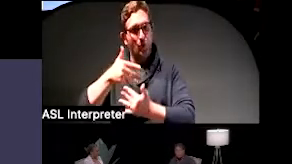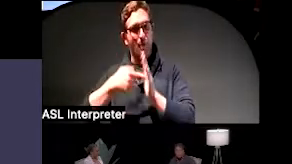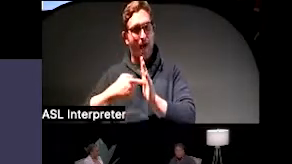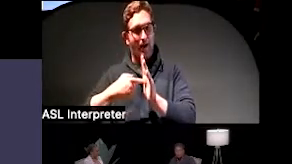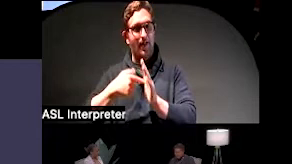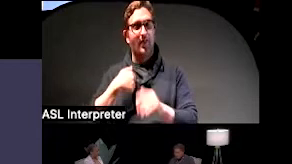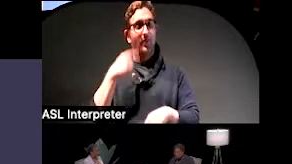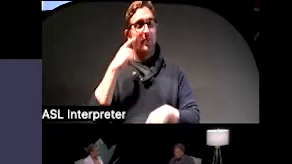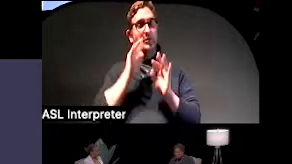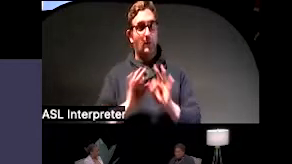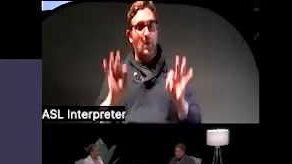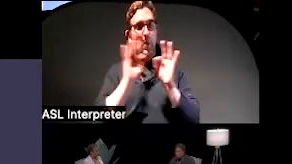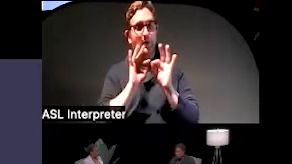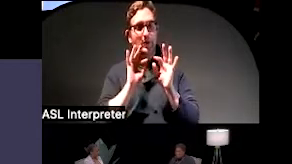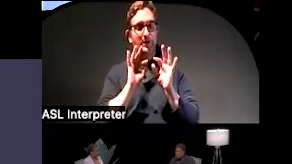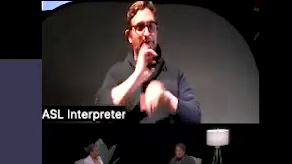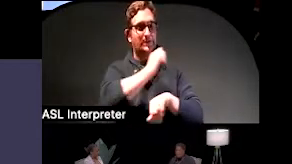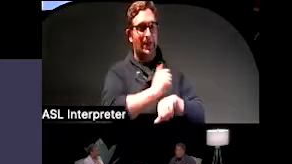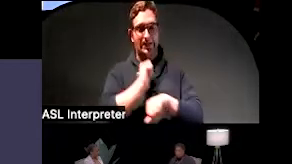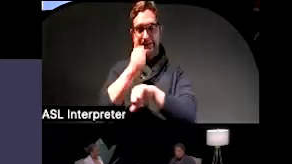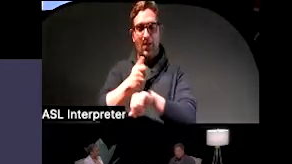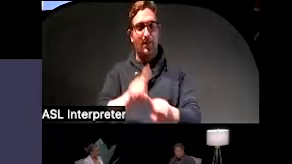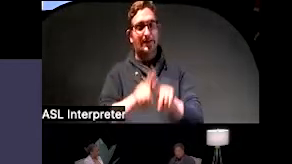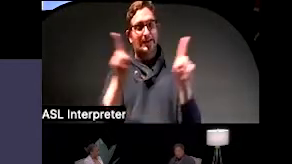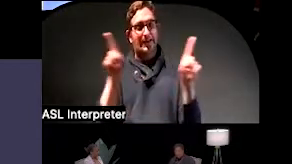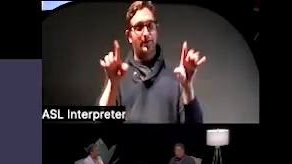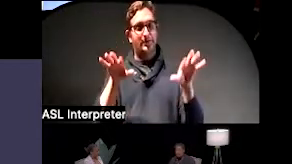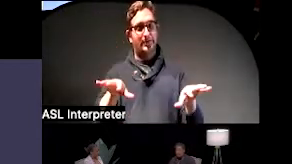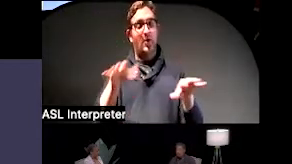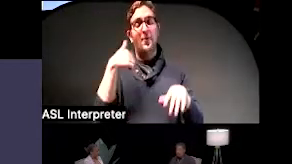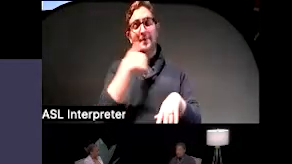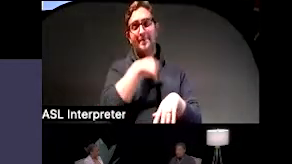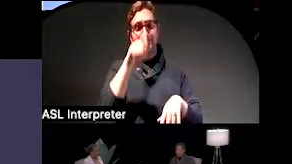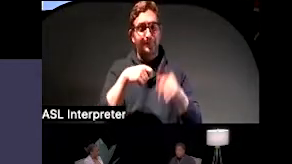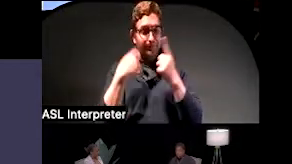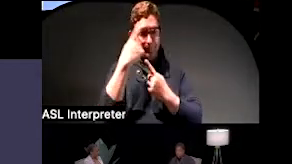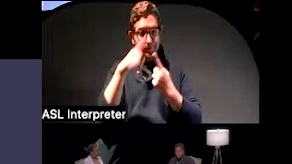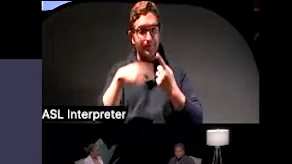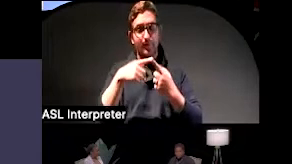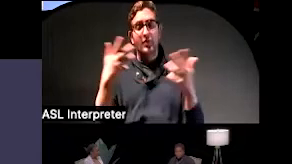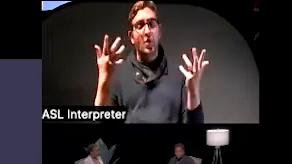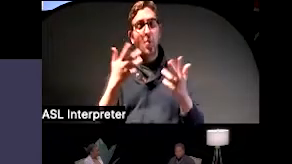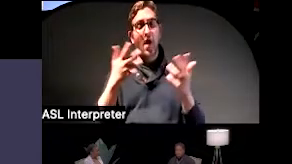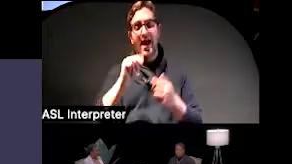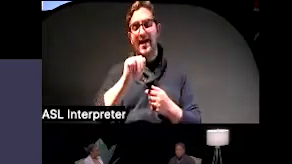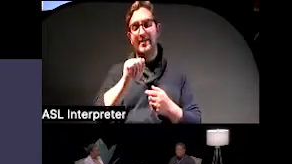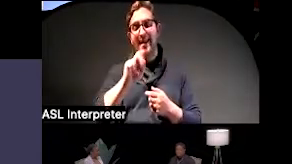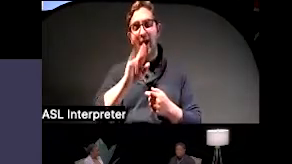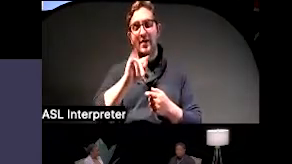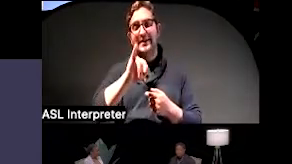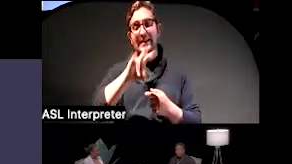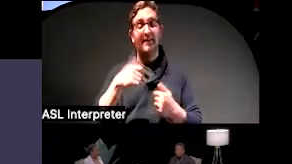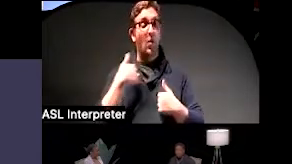very important to set those differences, because we have to think about what narrative are we listening to? Are we listening